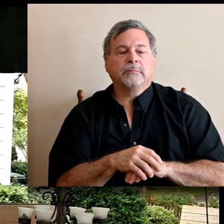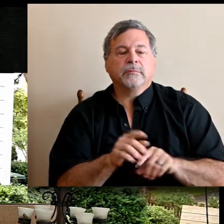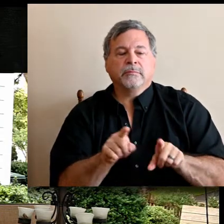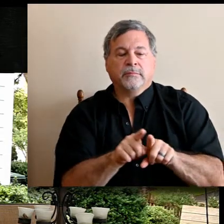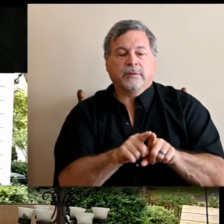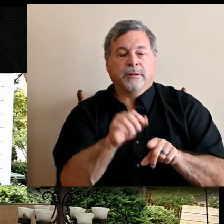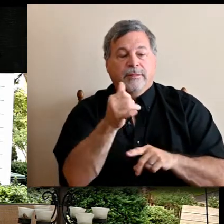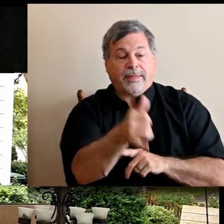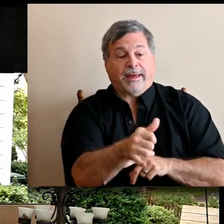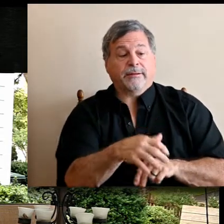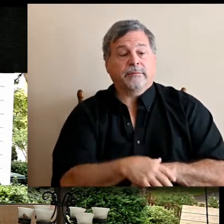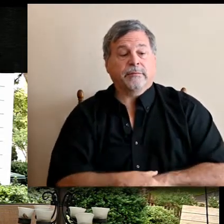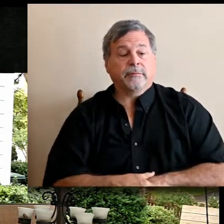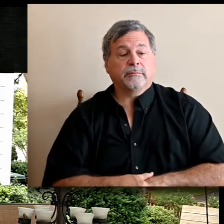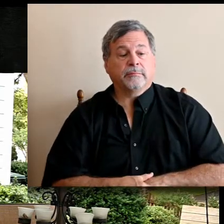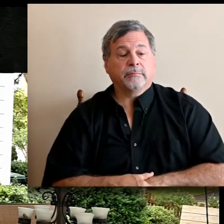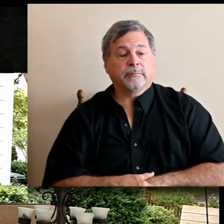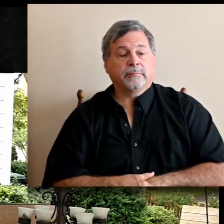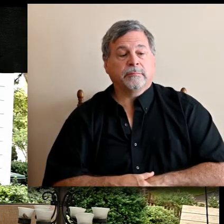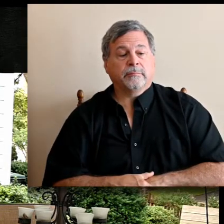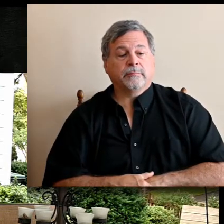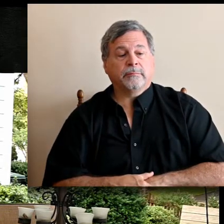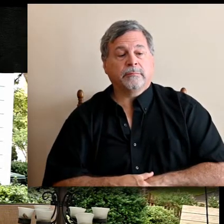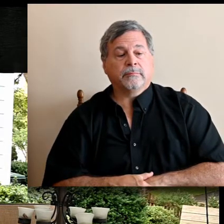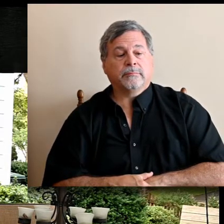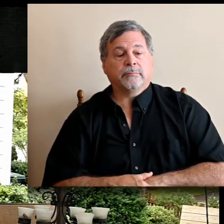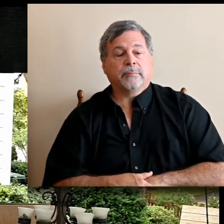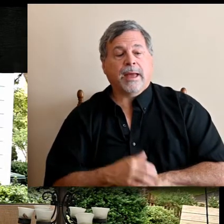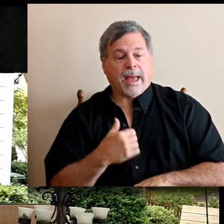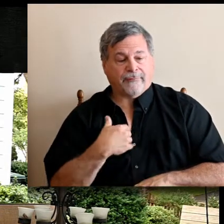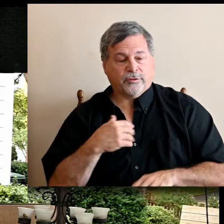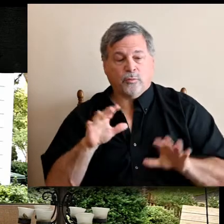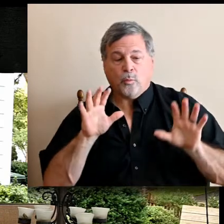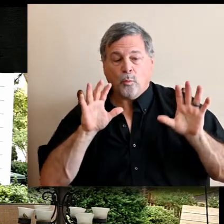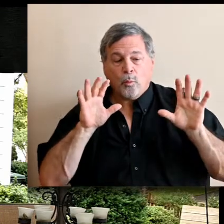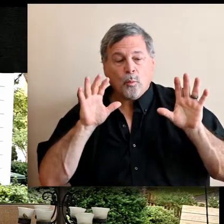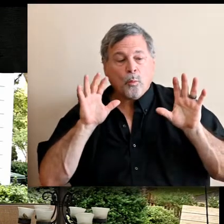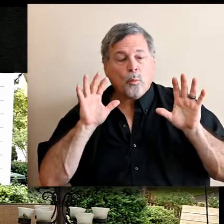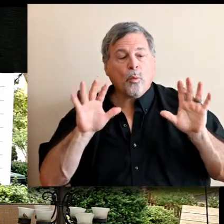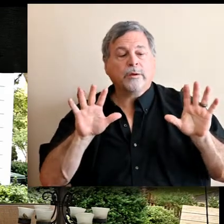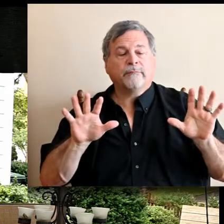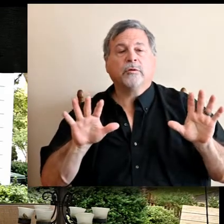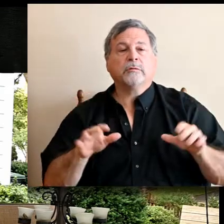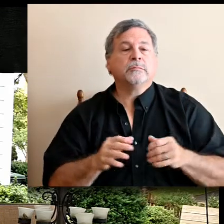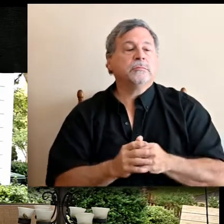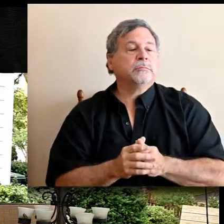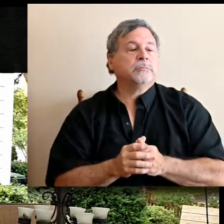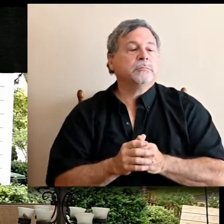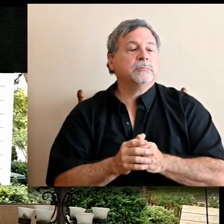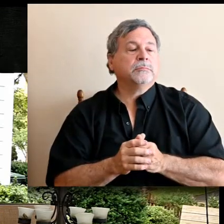just like that. So you have this wonderful